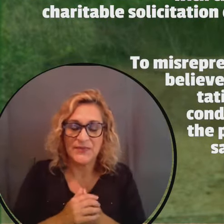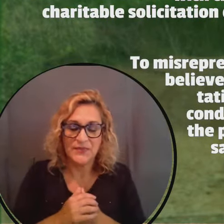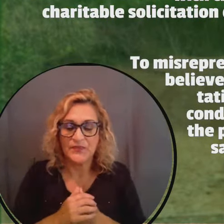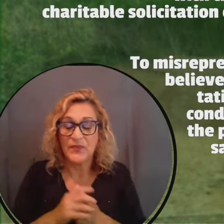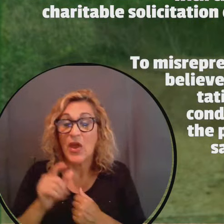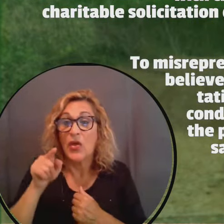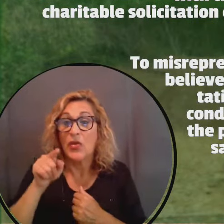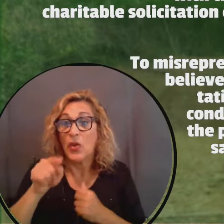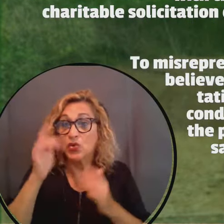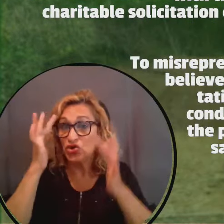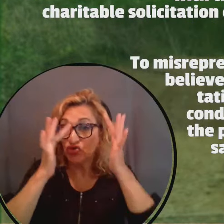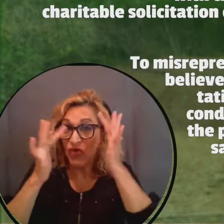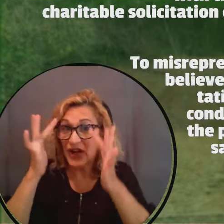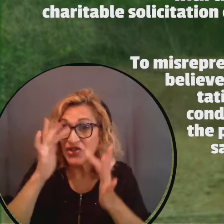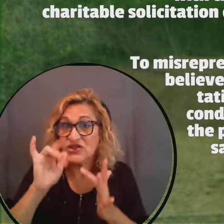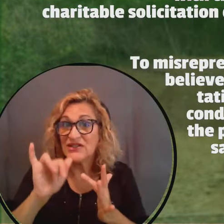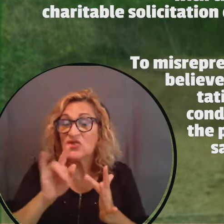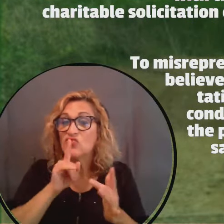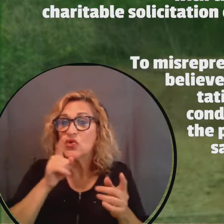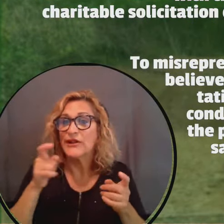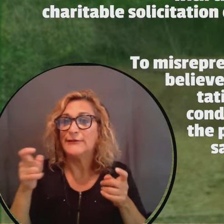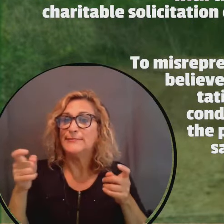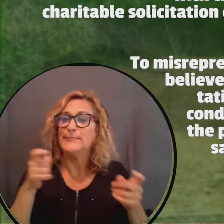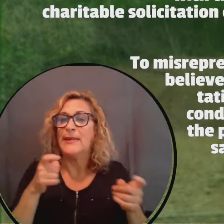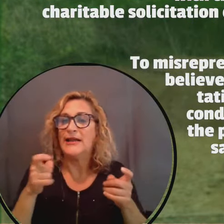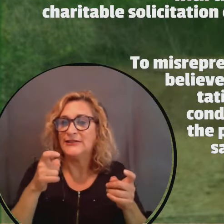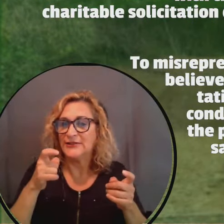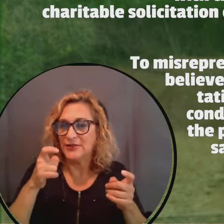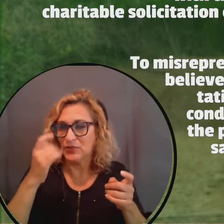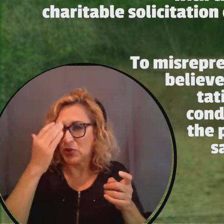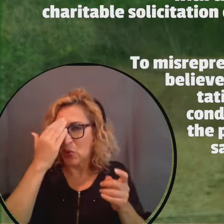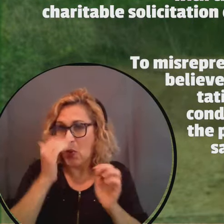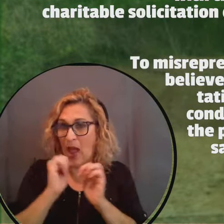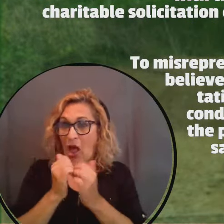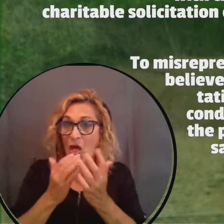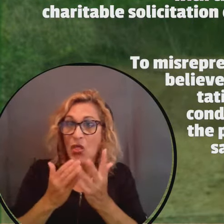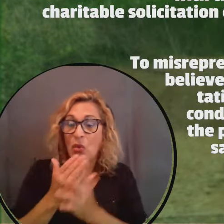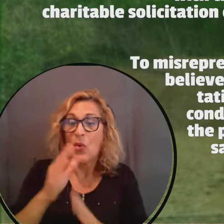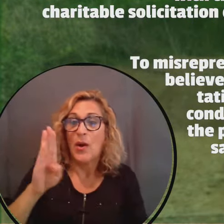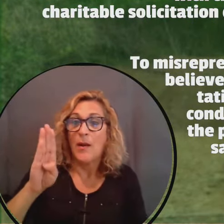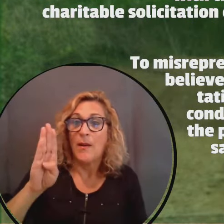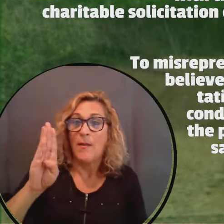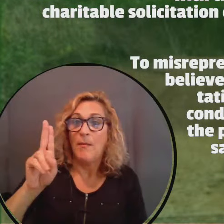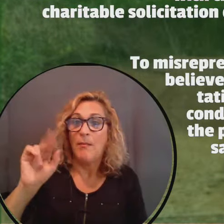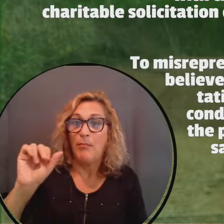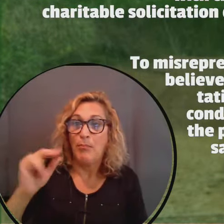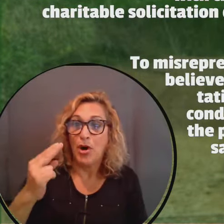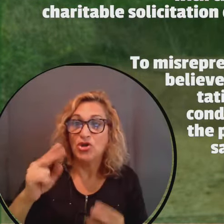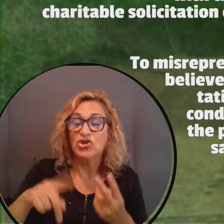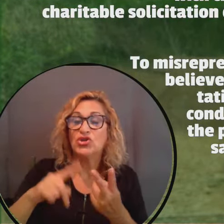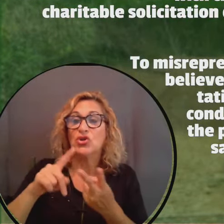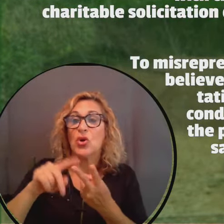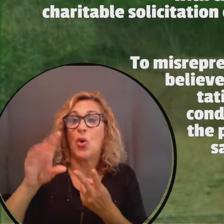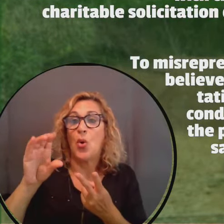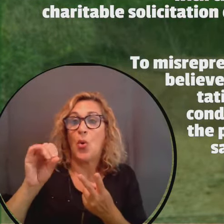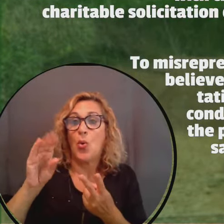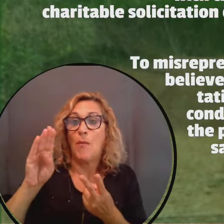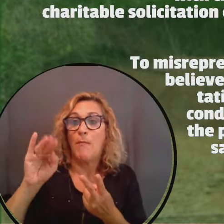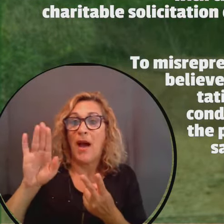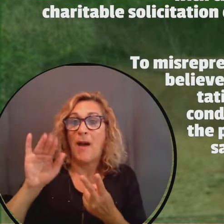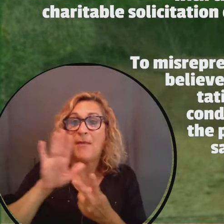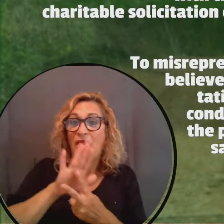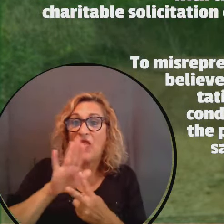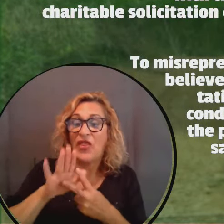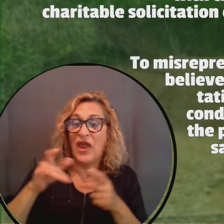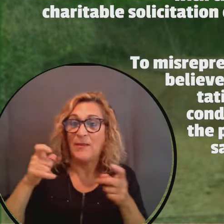really masterfully honed in by the Bush administration, by the Obama administration, taking down people